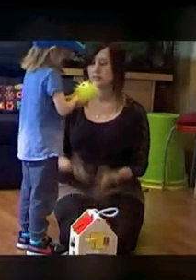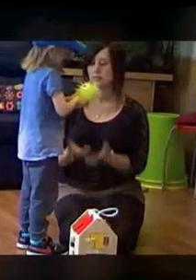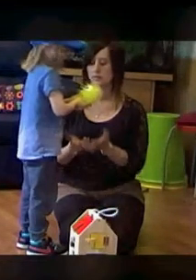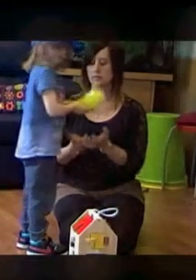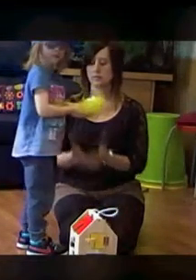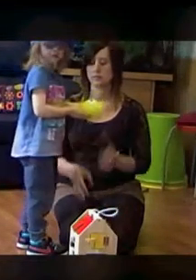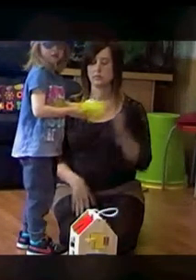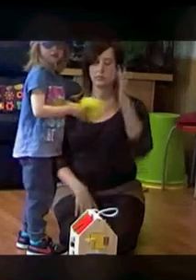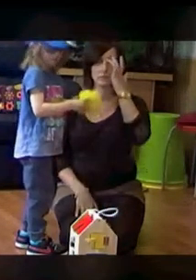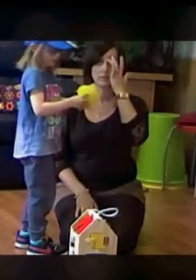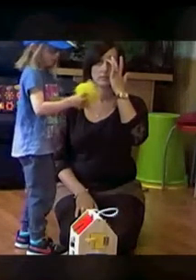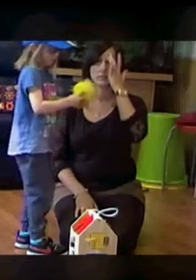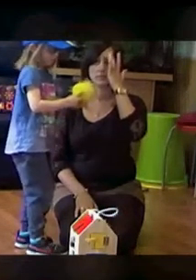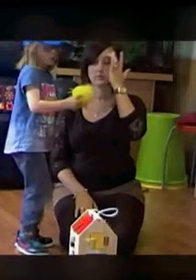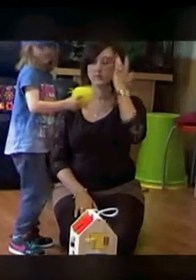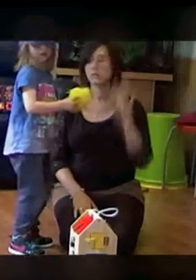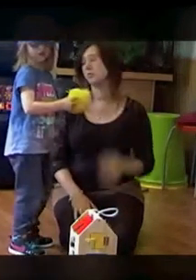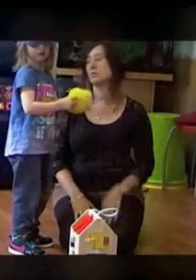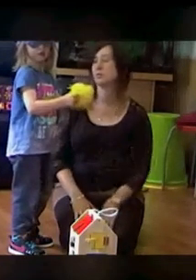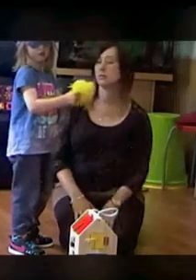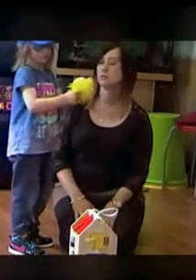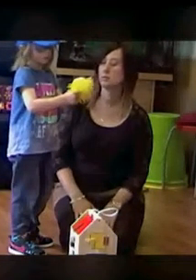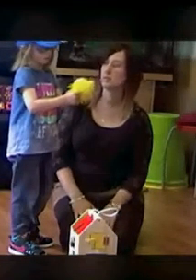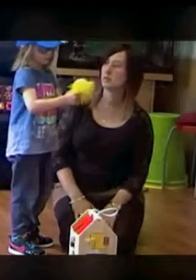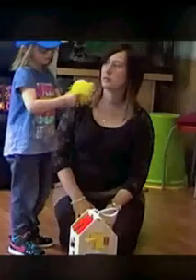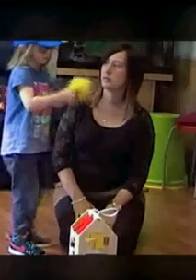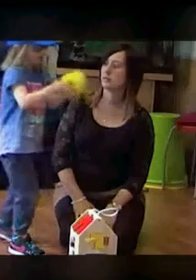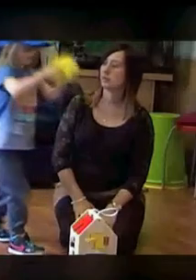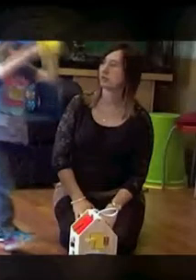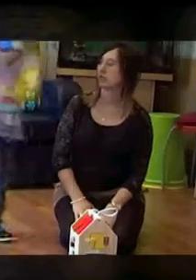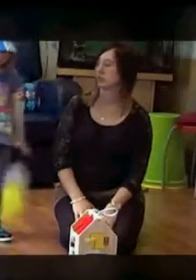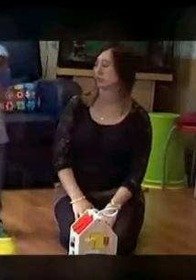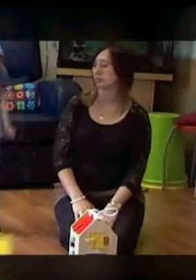it soft? Don't bite it.